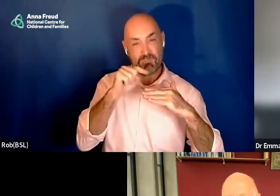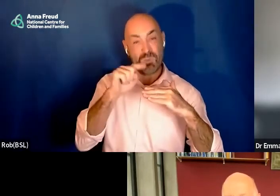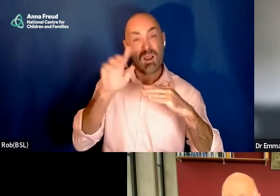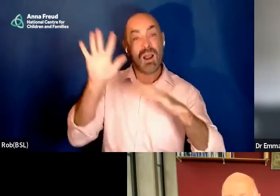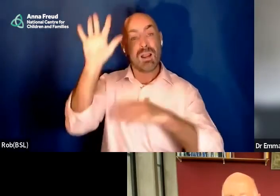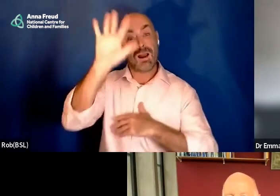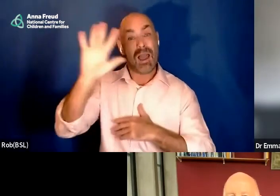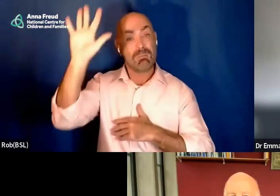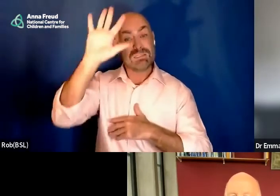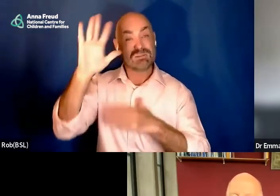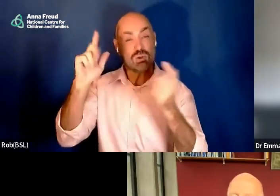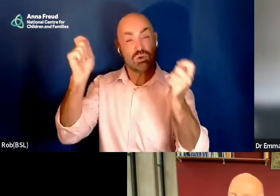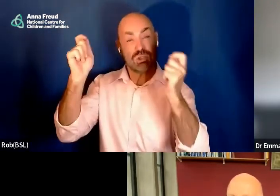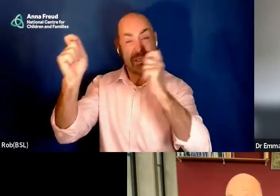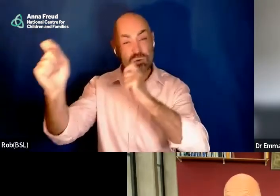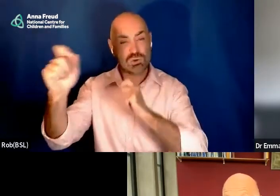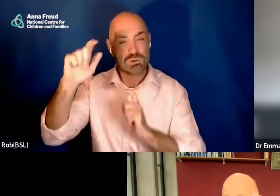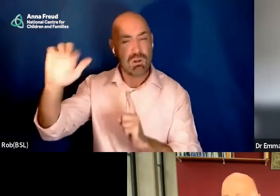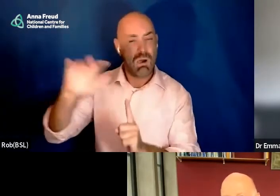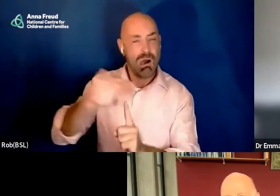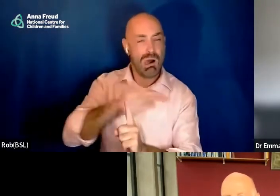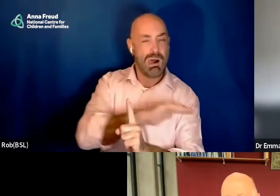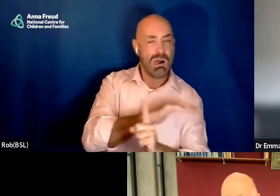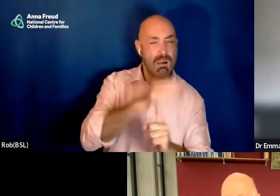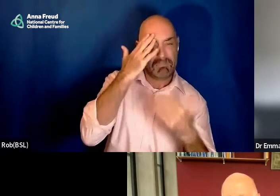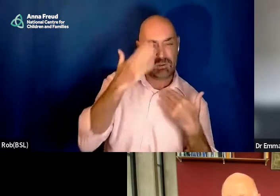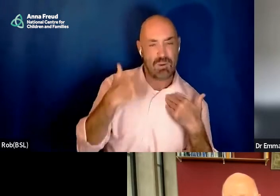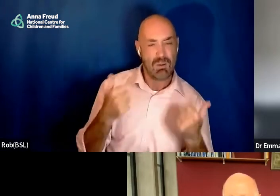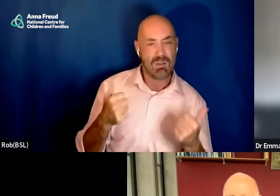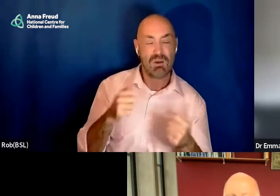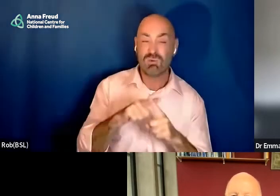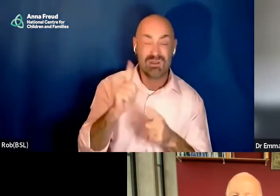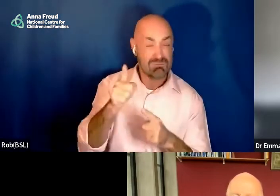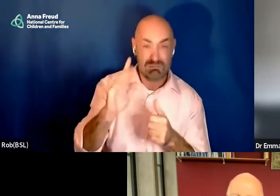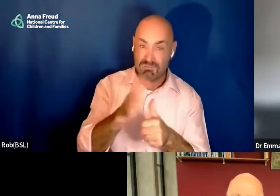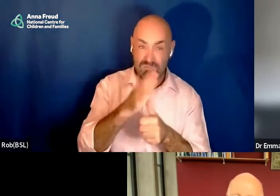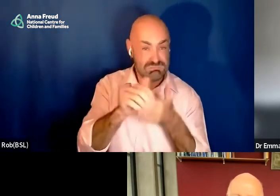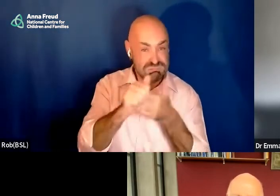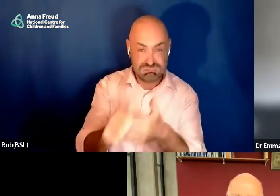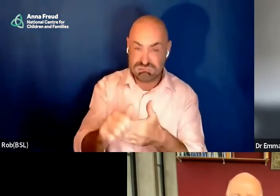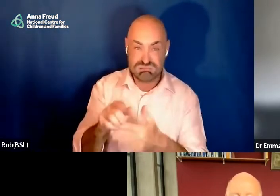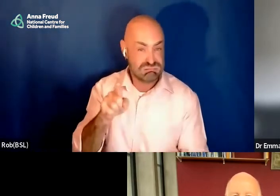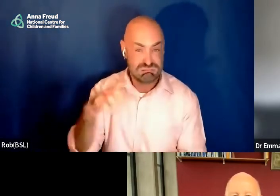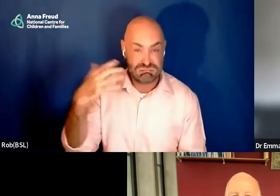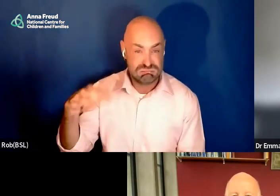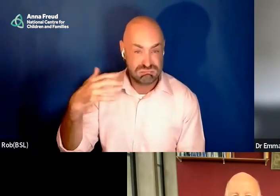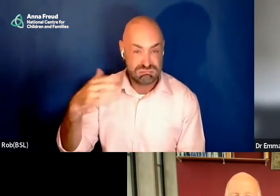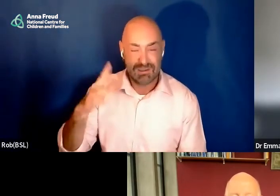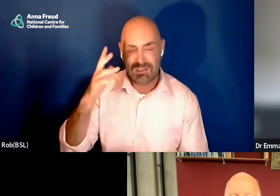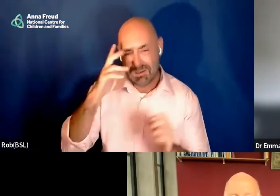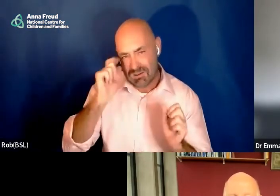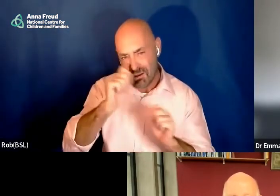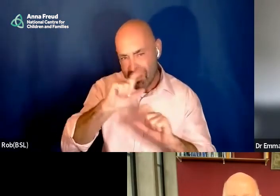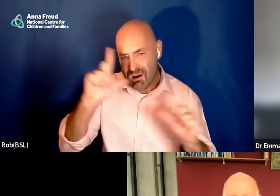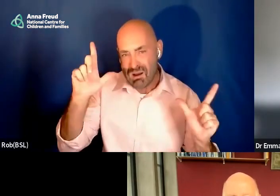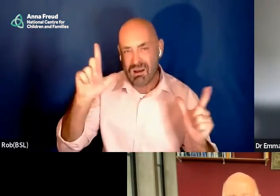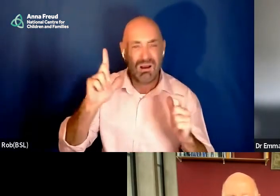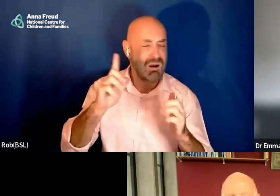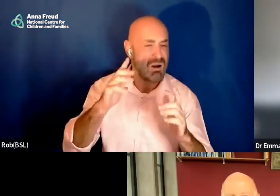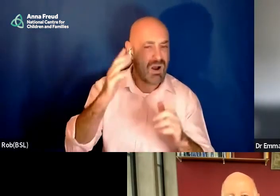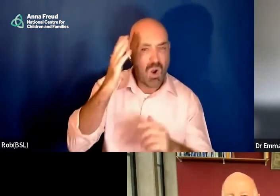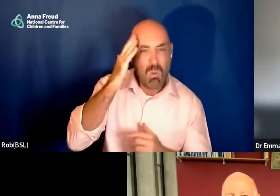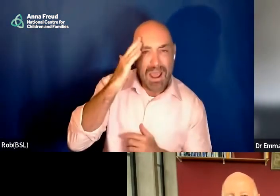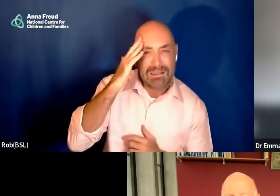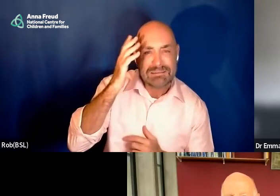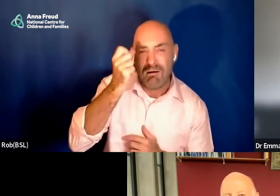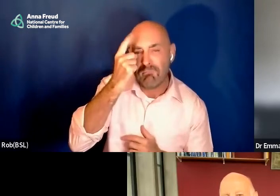health. But really, she's a pioneer. Increasing awareness and experiences of climate